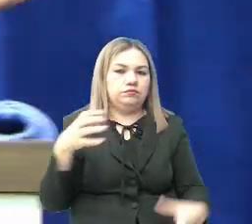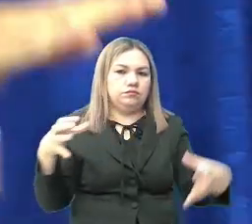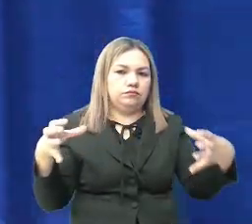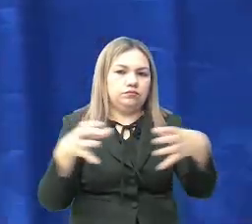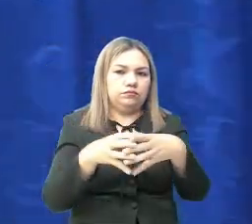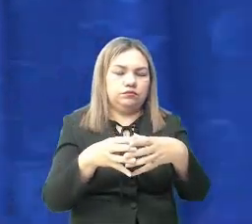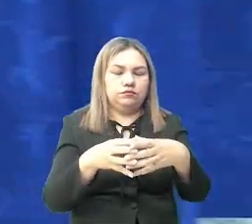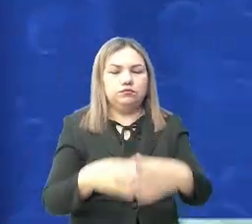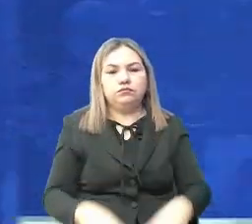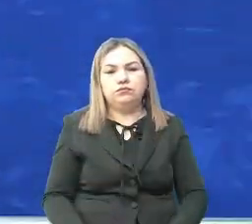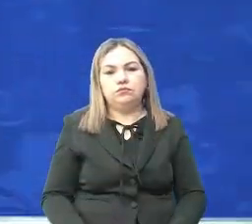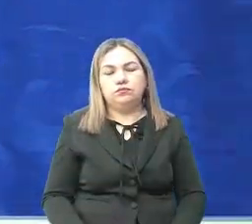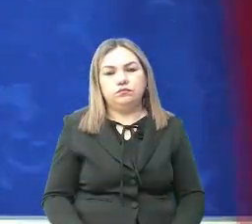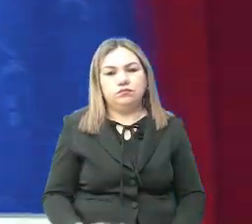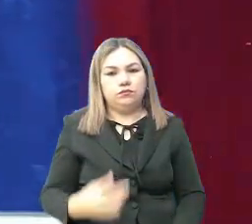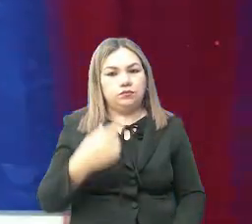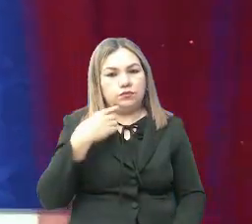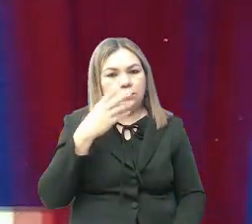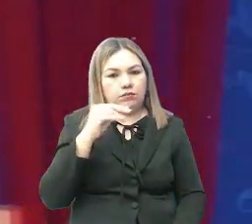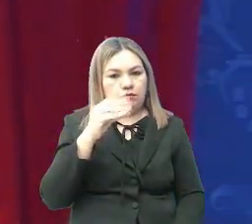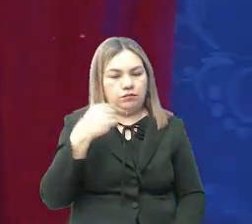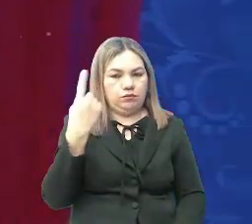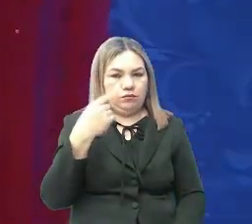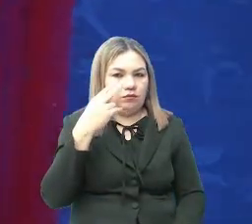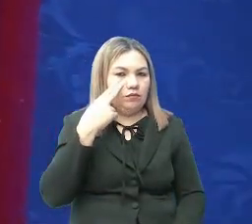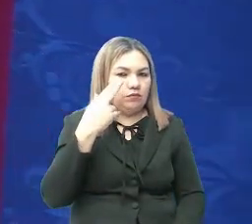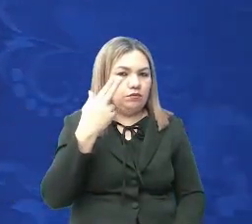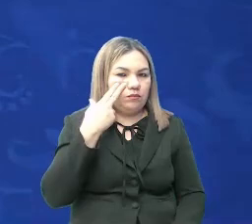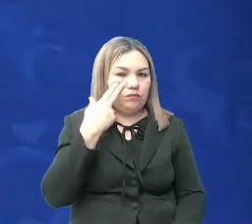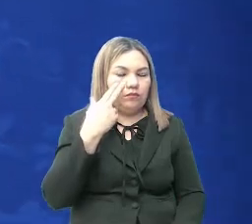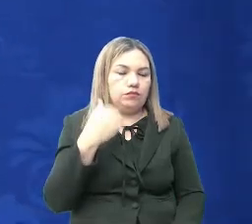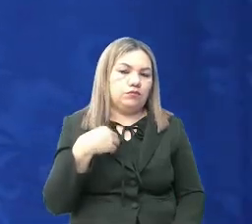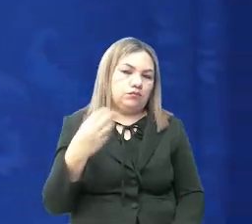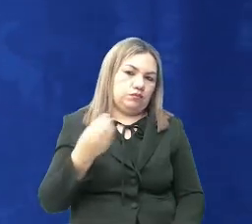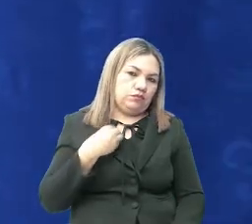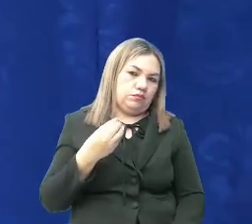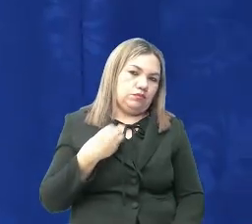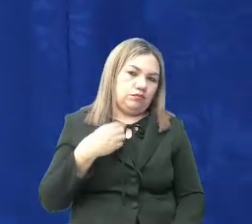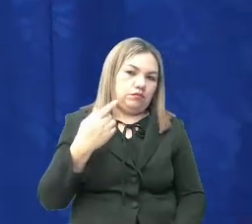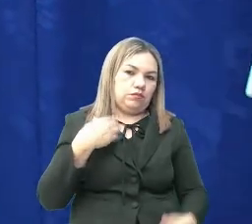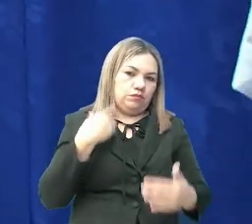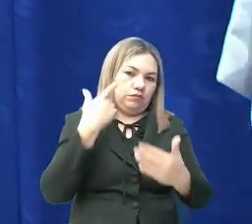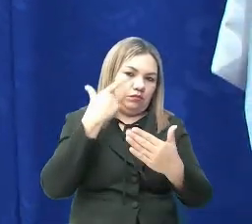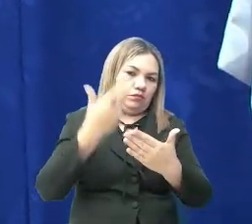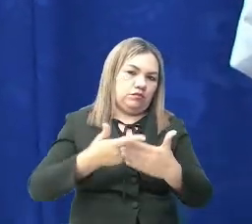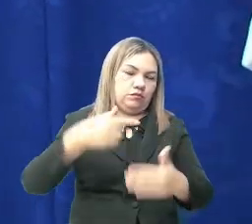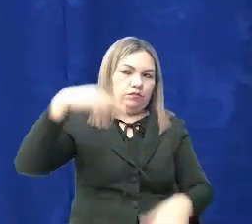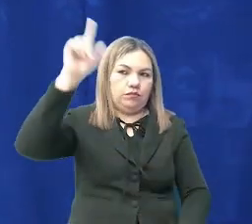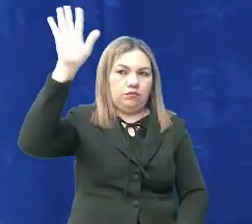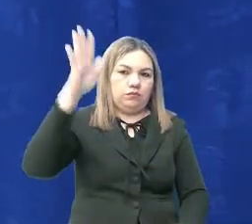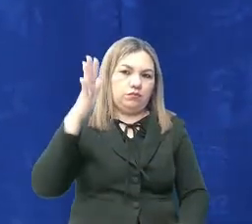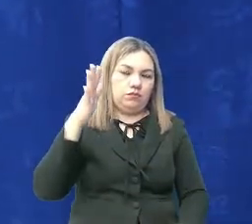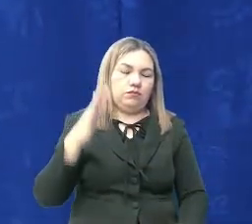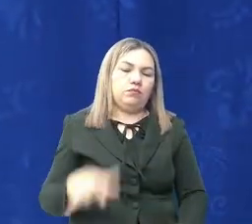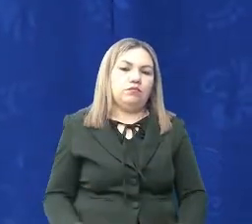And what will it consist of? The first thing that we're going to do is we're going to tell our problems.